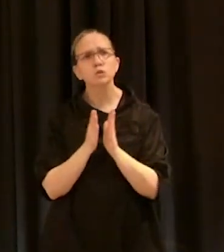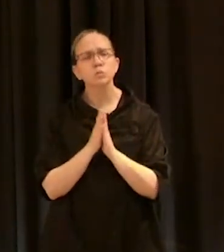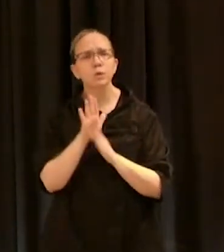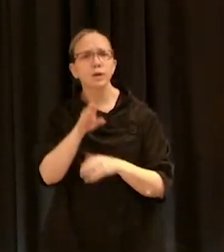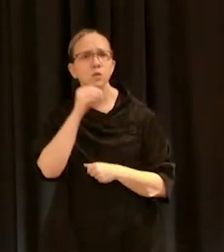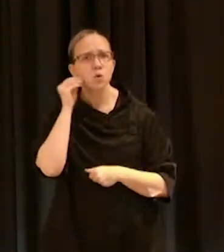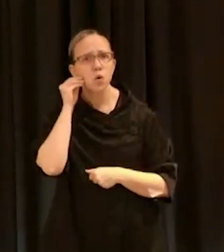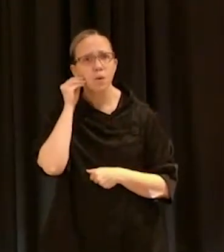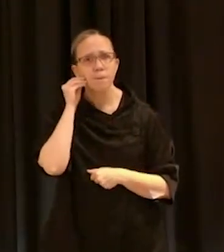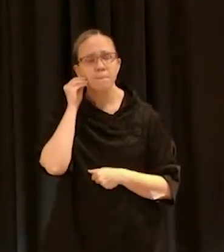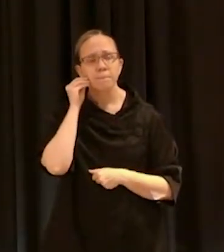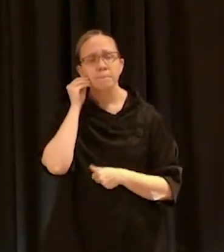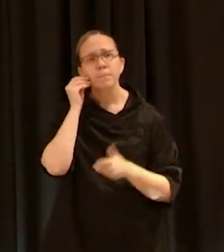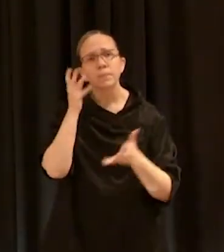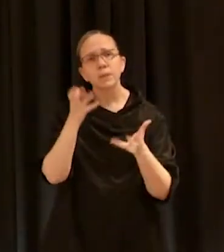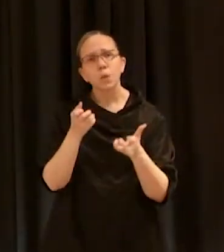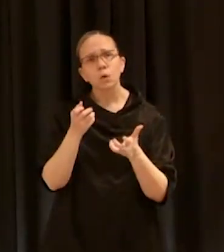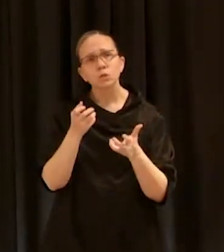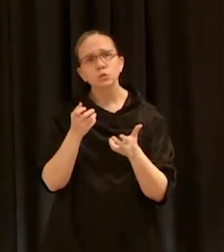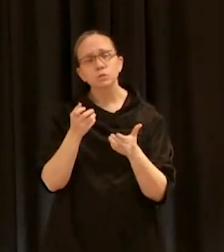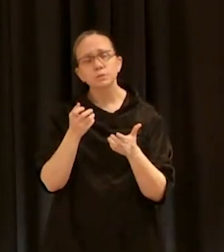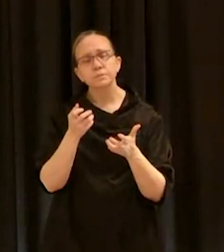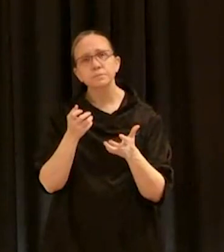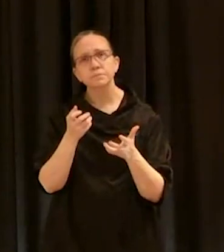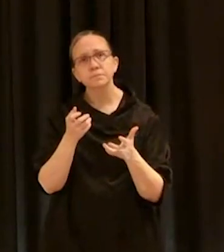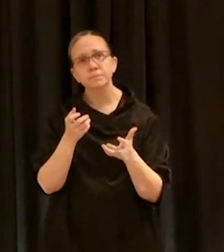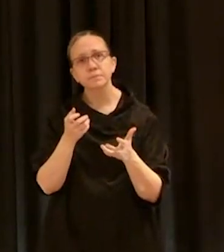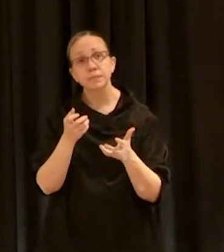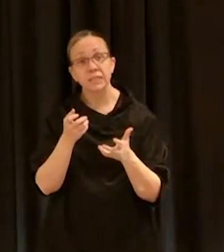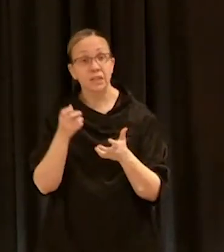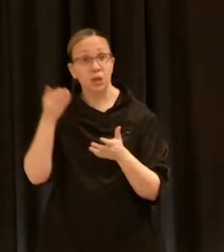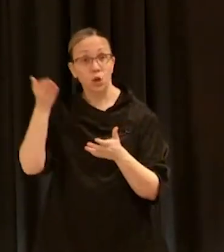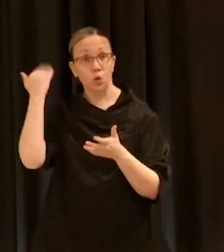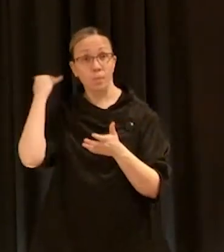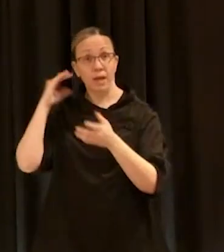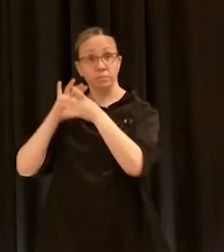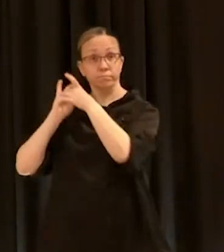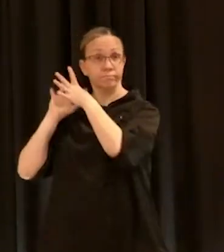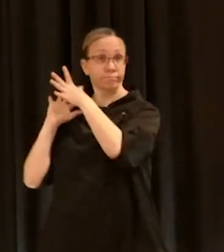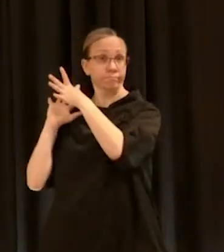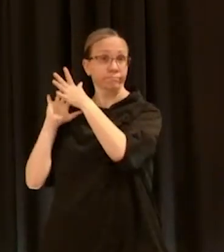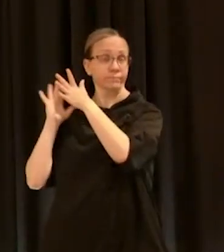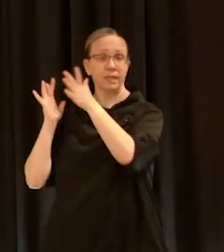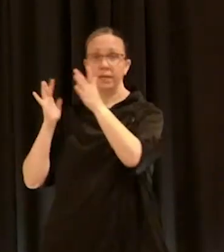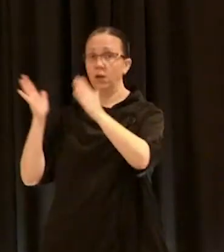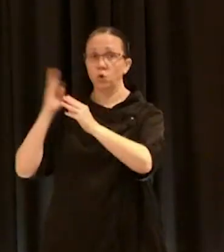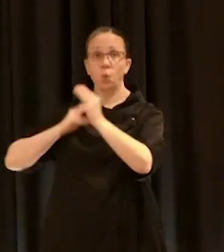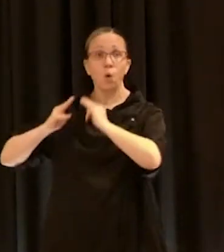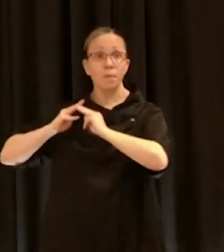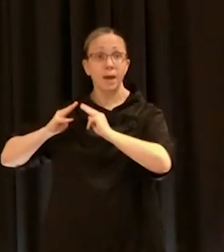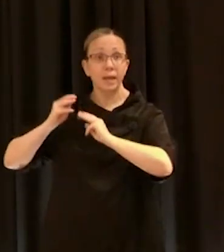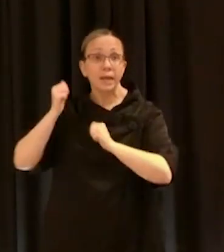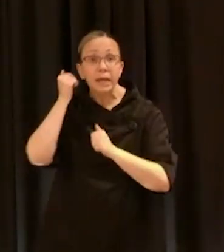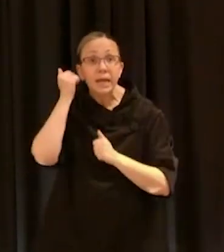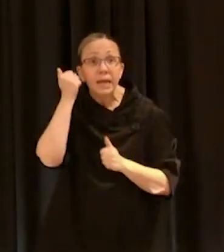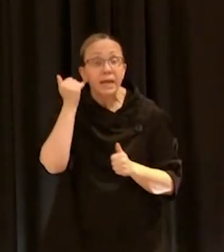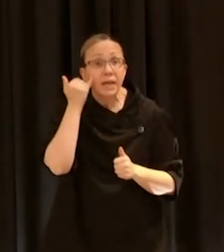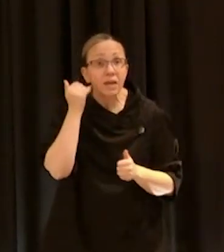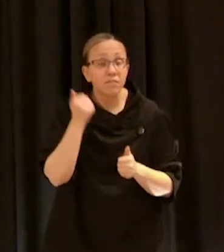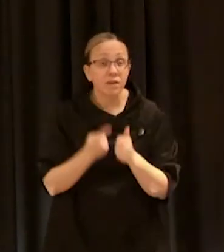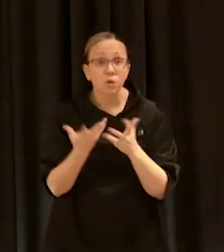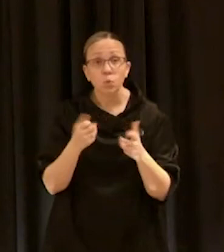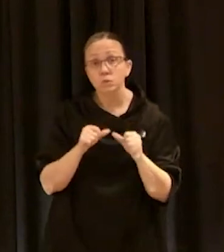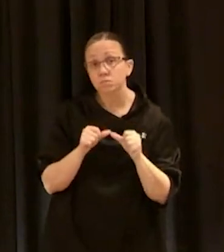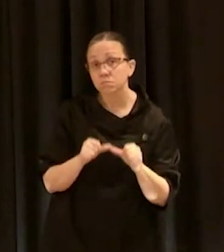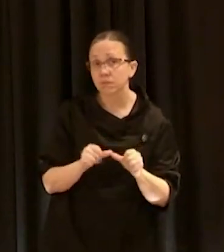are. I want you to step out from the past. Don't worry about, if everybody else wants to keep you there,